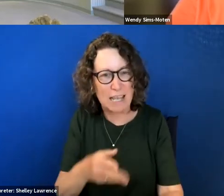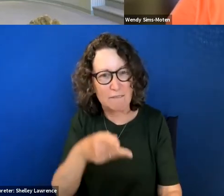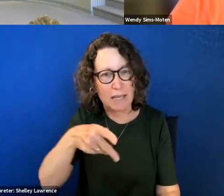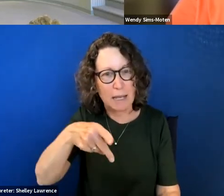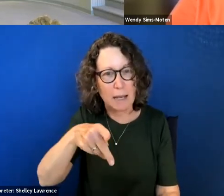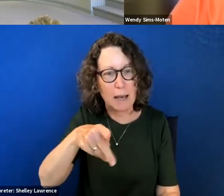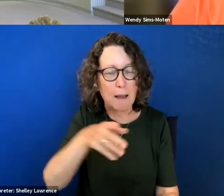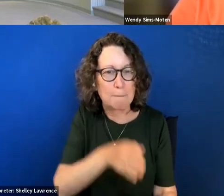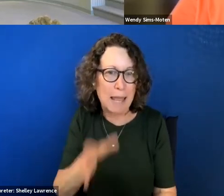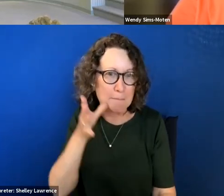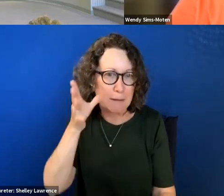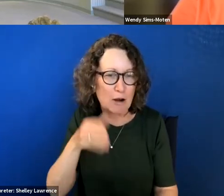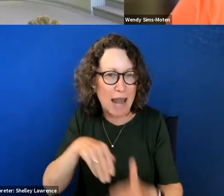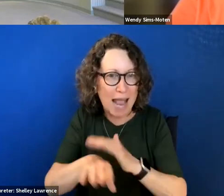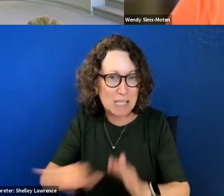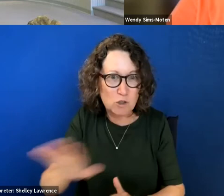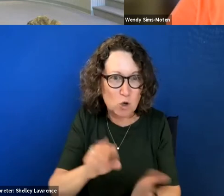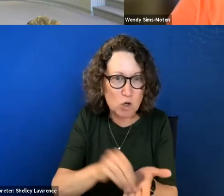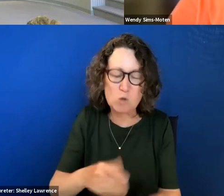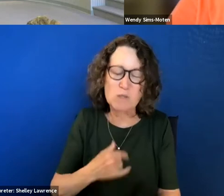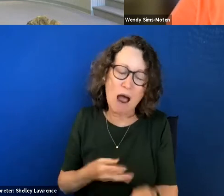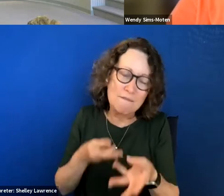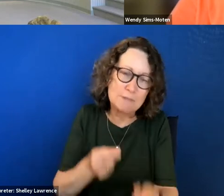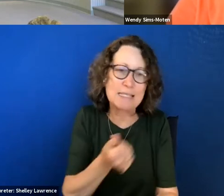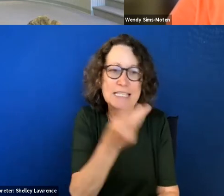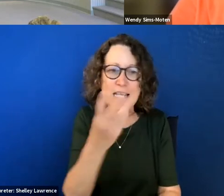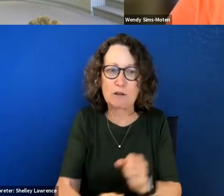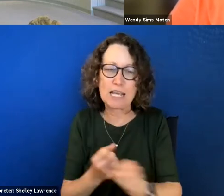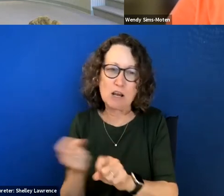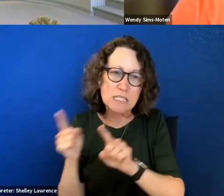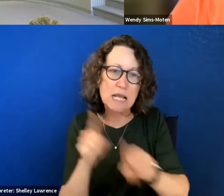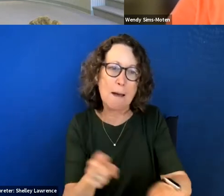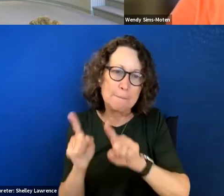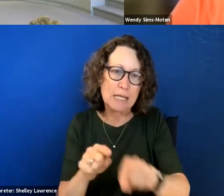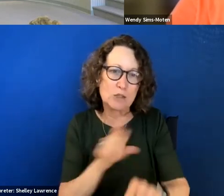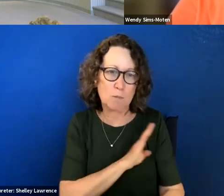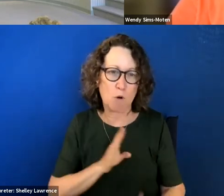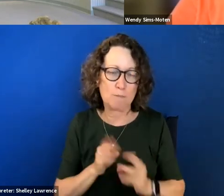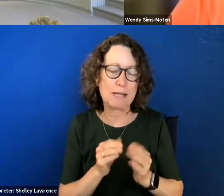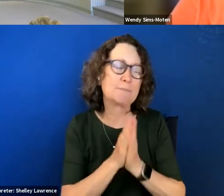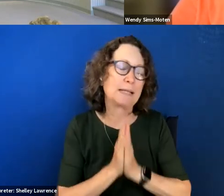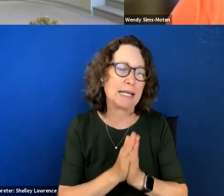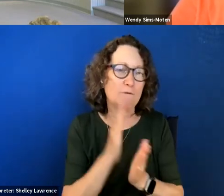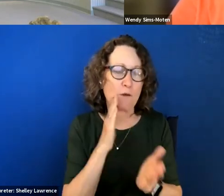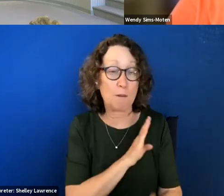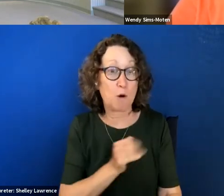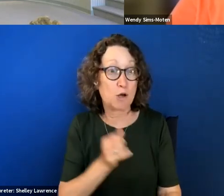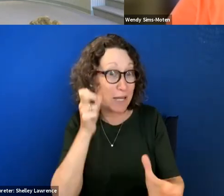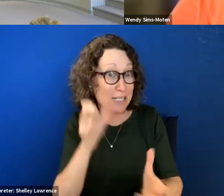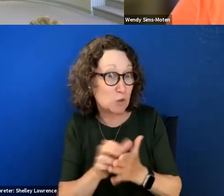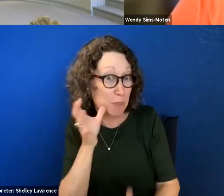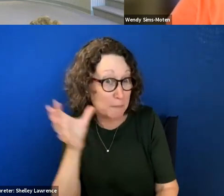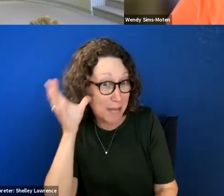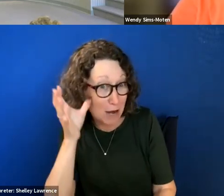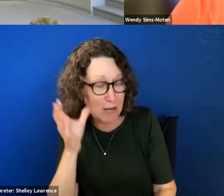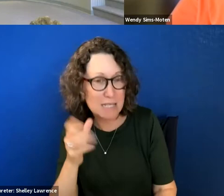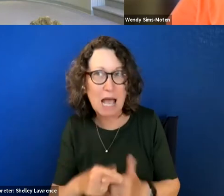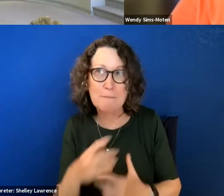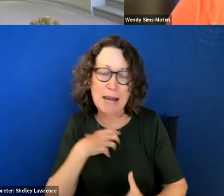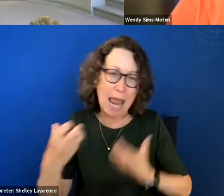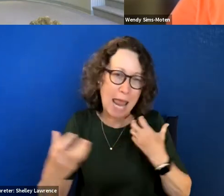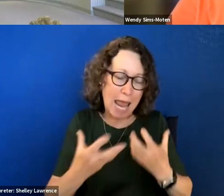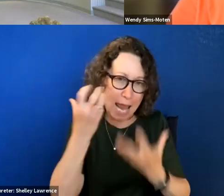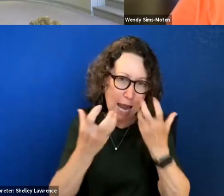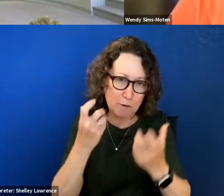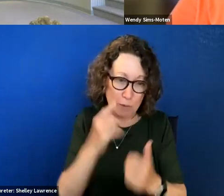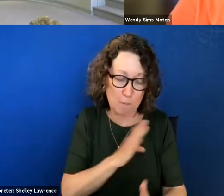Parenthood access to your student. I've spent several years coming to board meetings, pleading with the board to listen to the parents. I've been angry with the board,